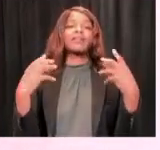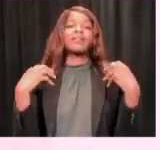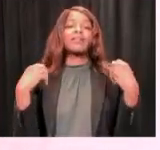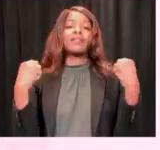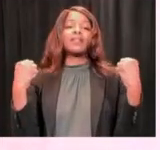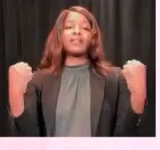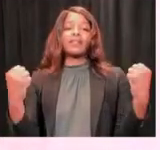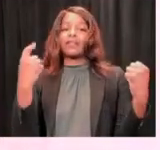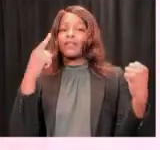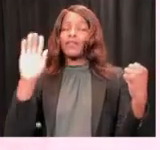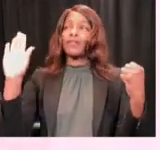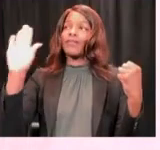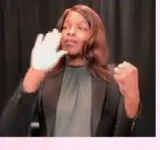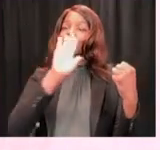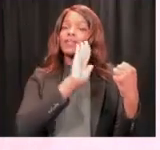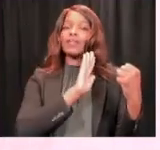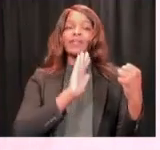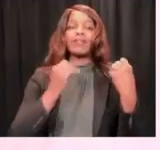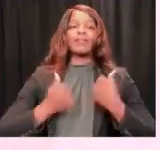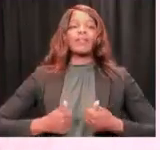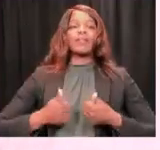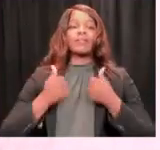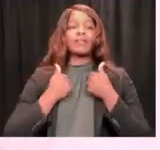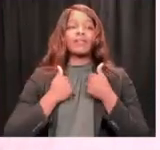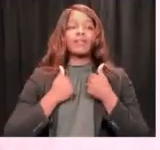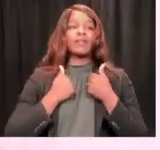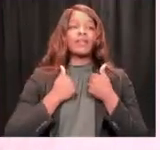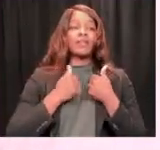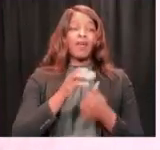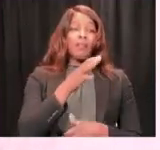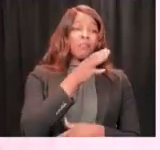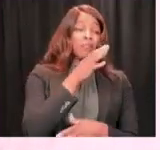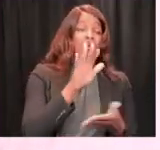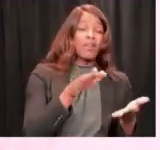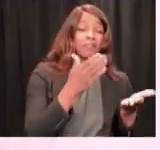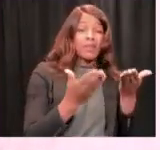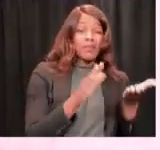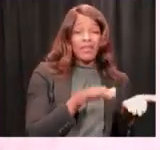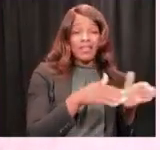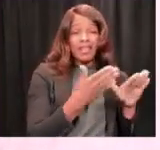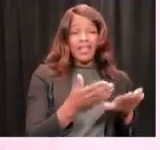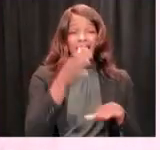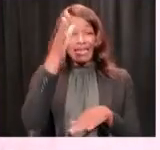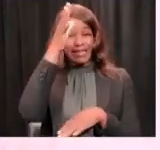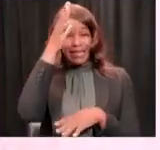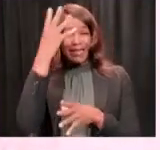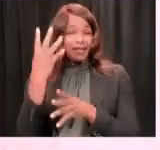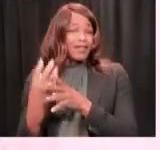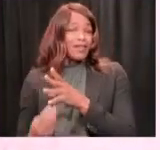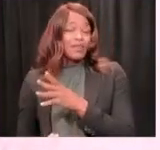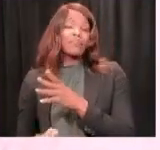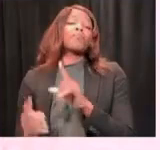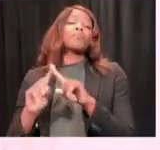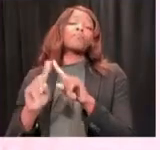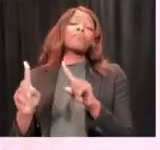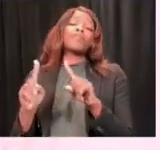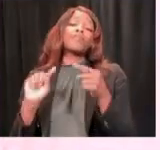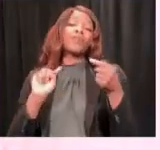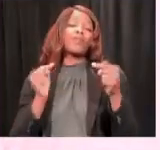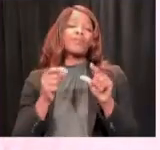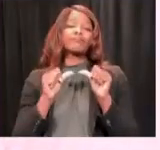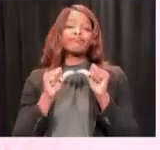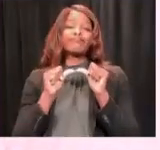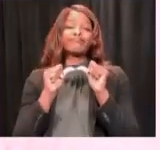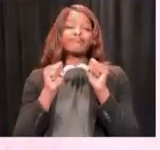their lives. Mama may be dead. Father may be gone, but the hurt has not moved.